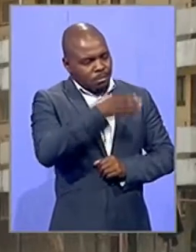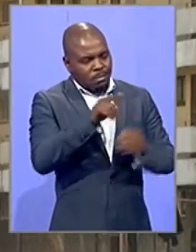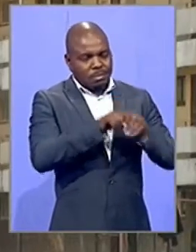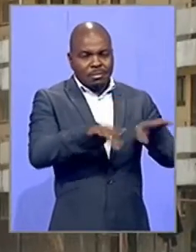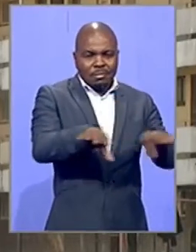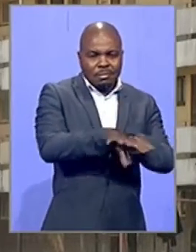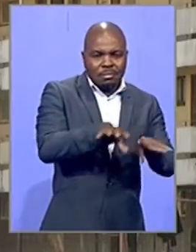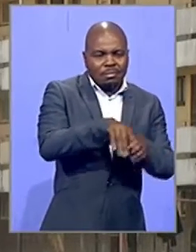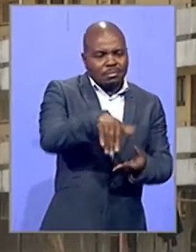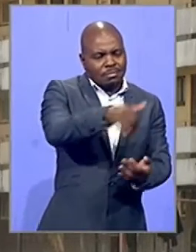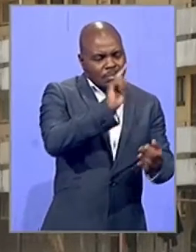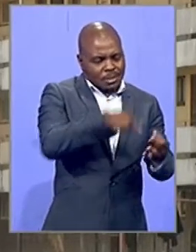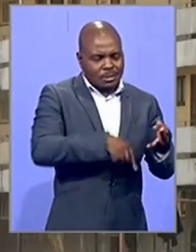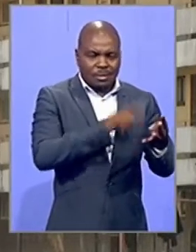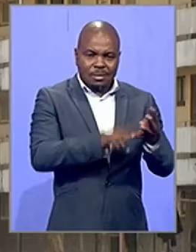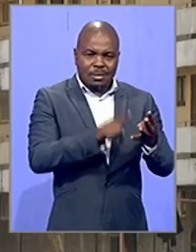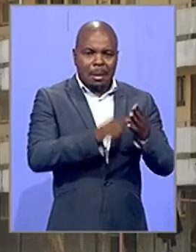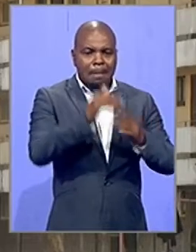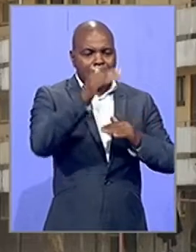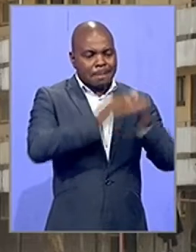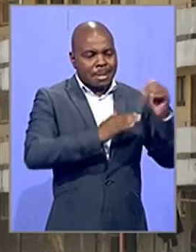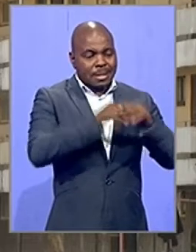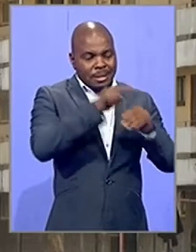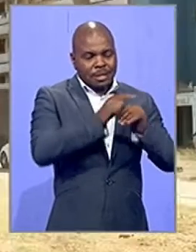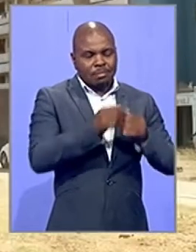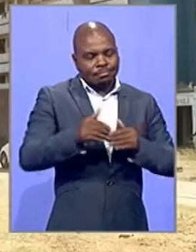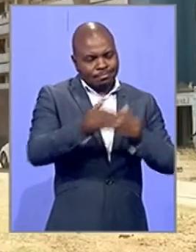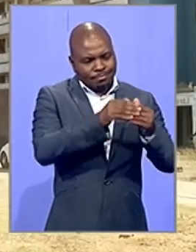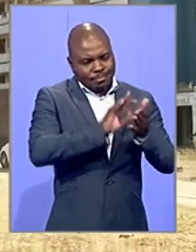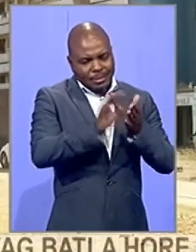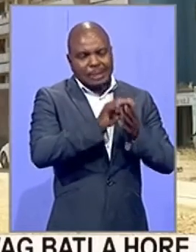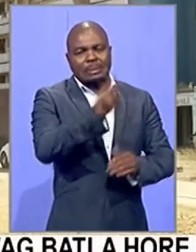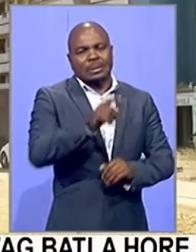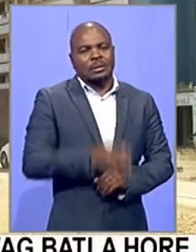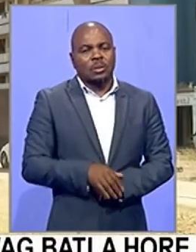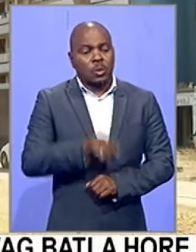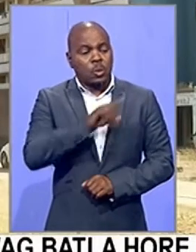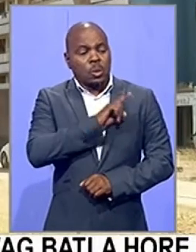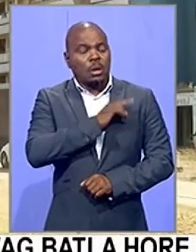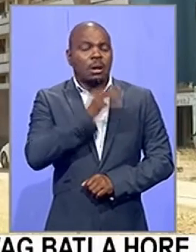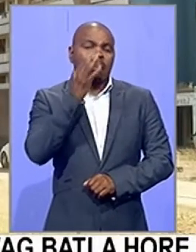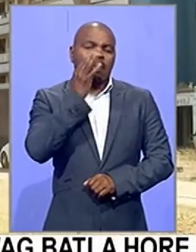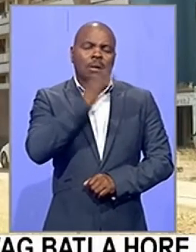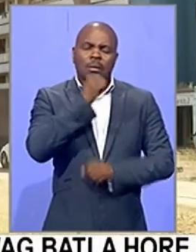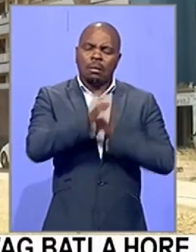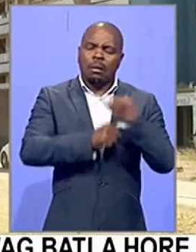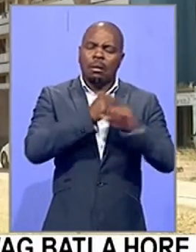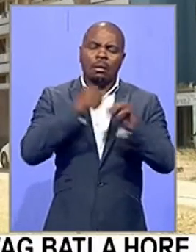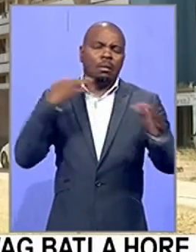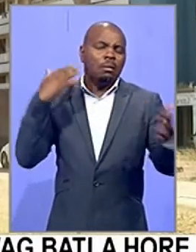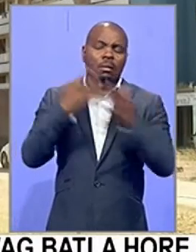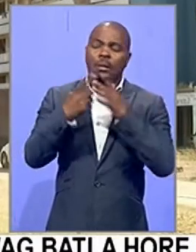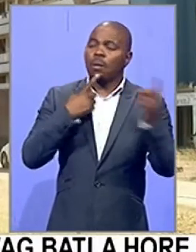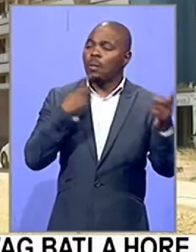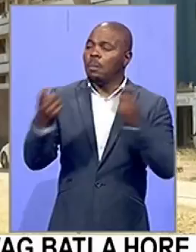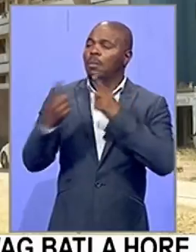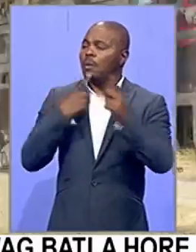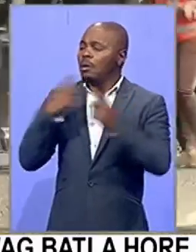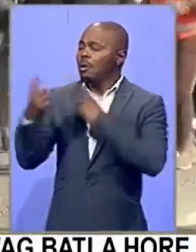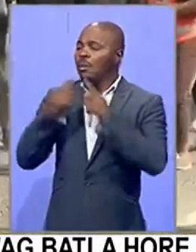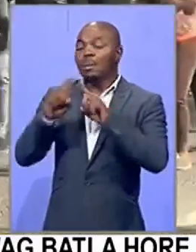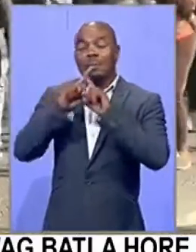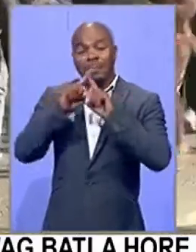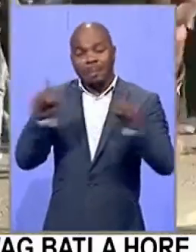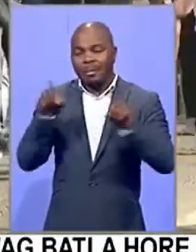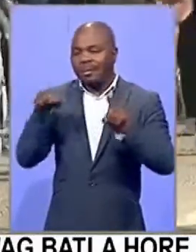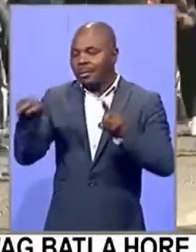matlakala a phutwe mmoho le hore moaho o hlokomelwe. Ba re e se le dilemo jwale ba ntse ba hlahisa ditseko tsa bona, empa